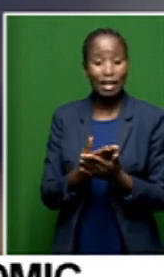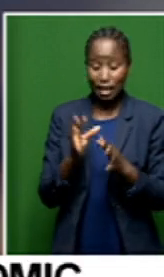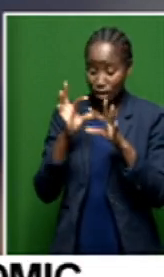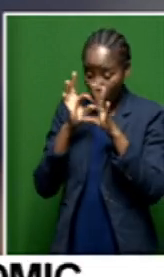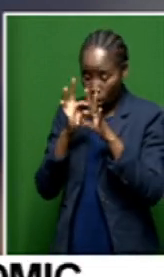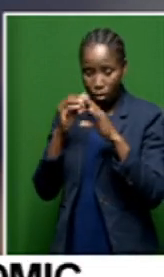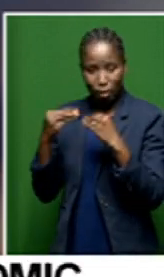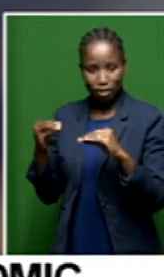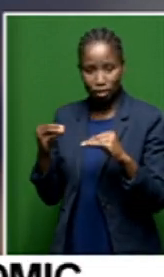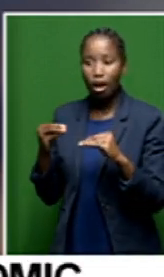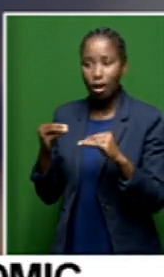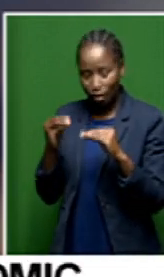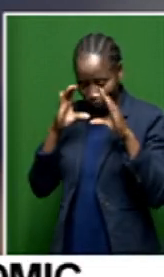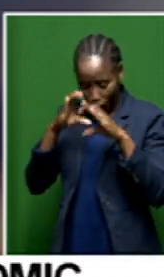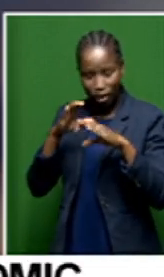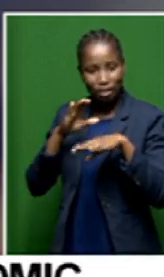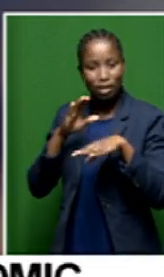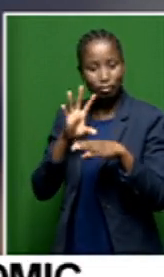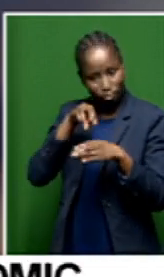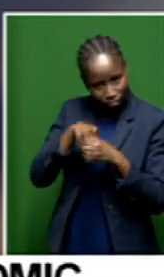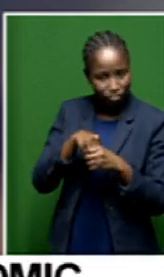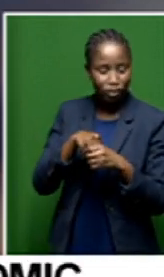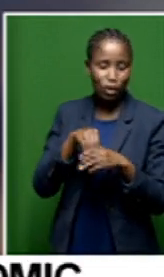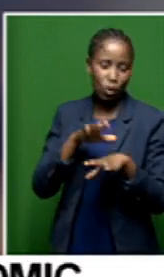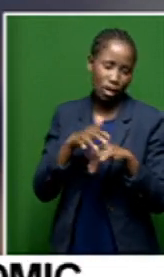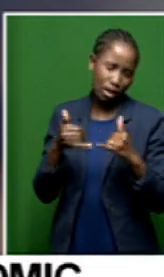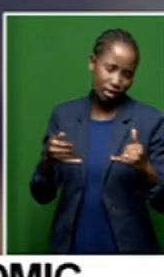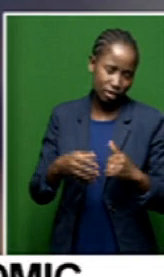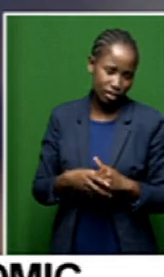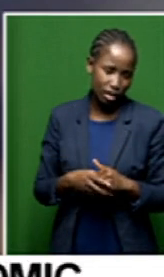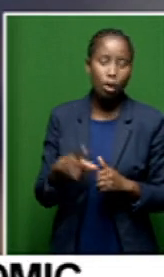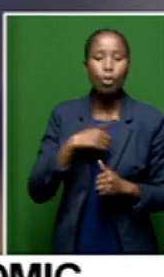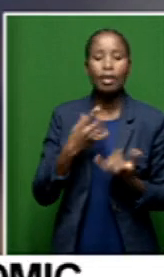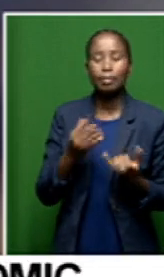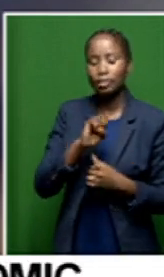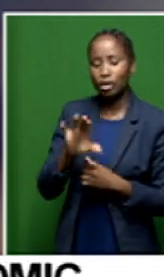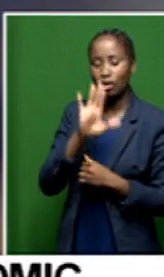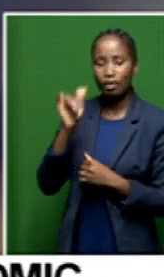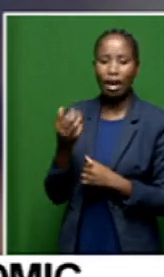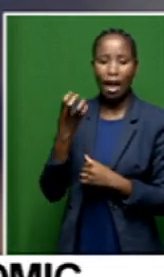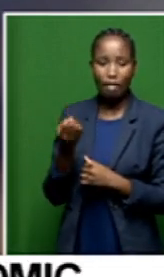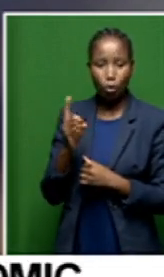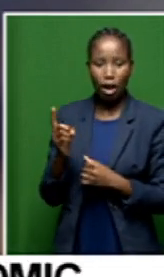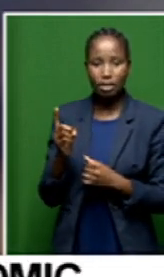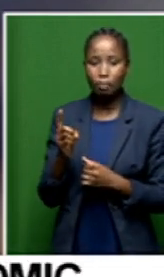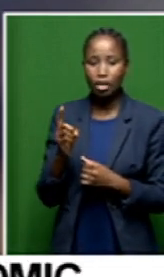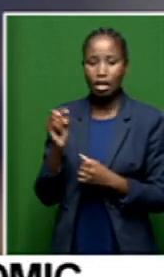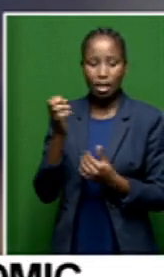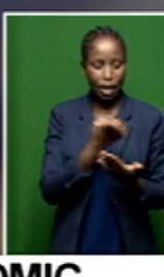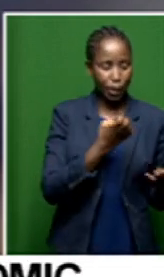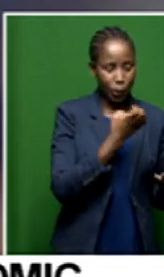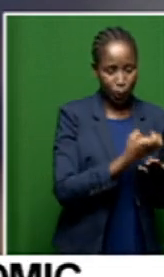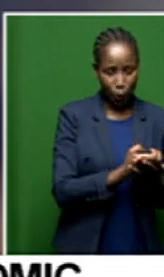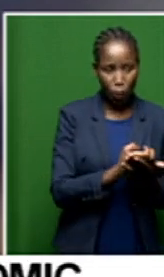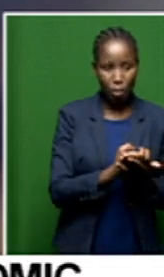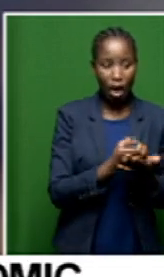from certain localizations? If you look, I always say South Africa has got these parallel economies from an informal point